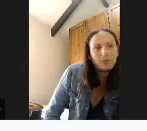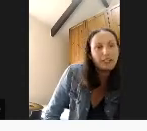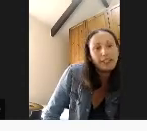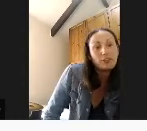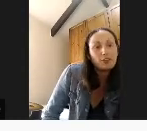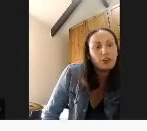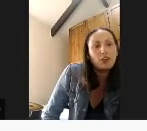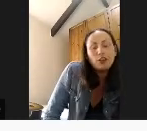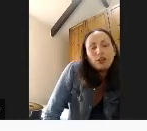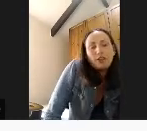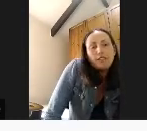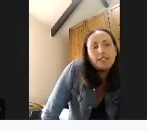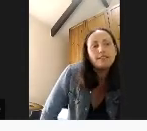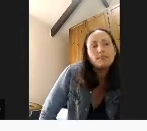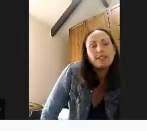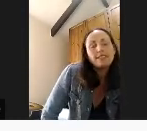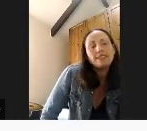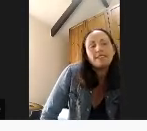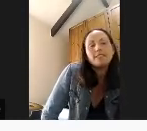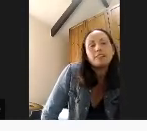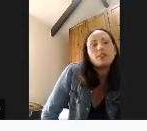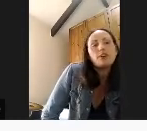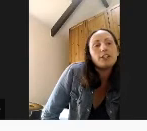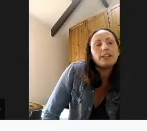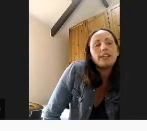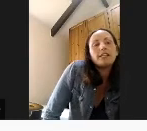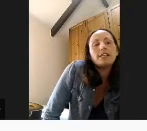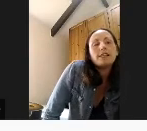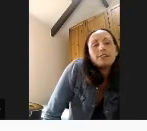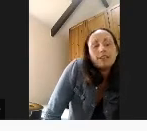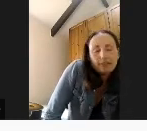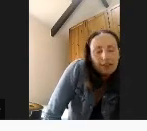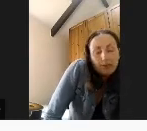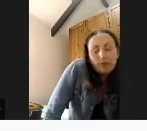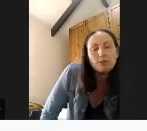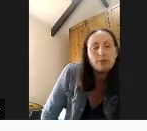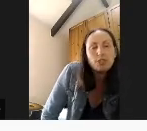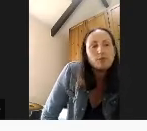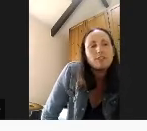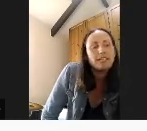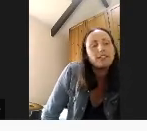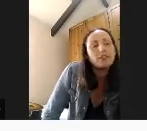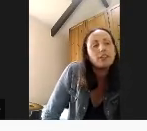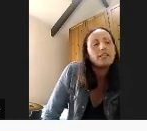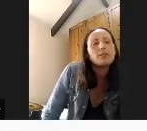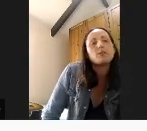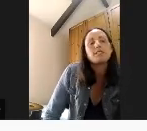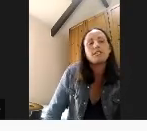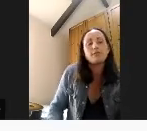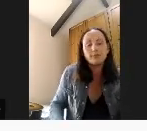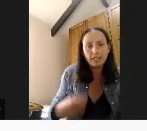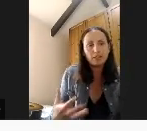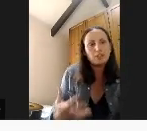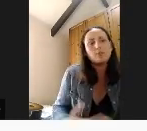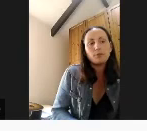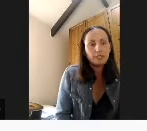routes to market. So these businesses, you know, not only they've proven to be much more resilient, not only are they more resilient